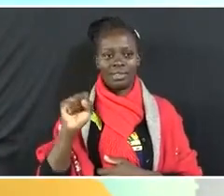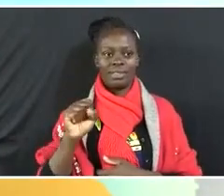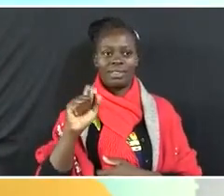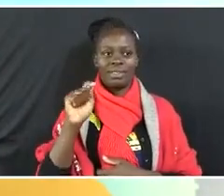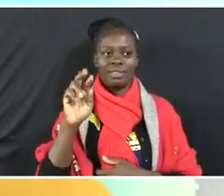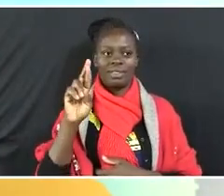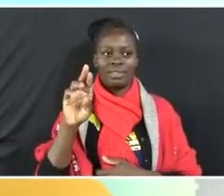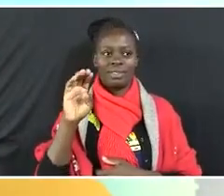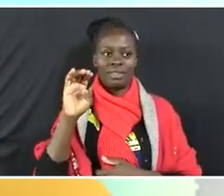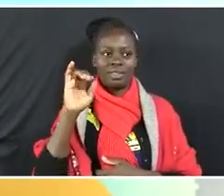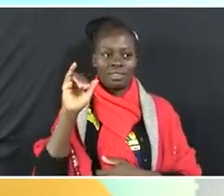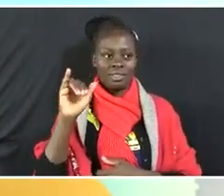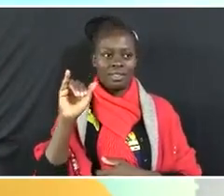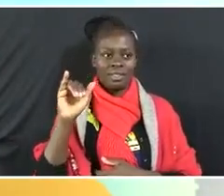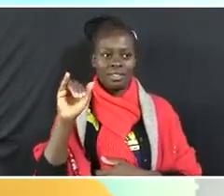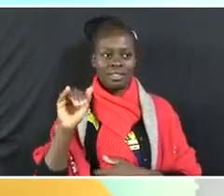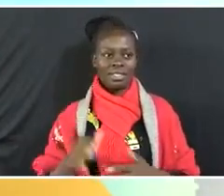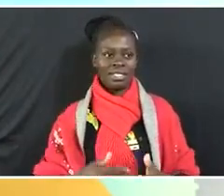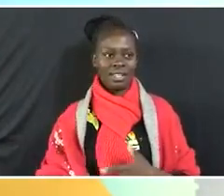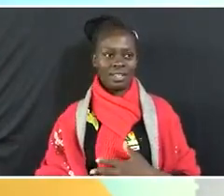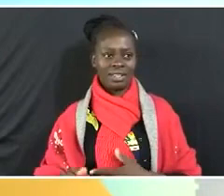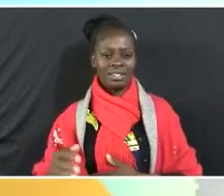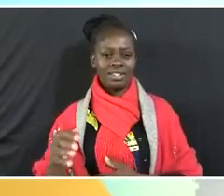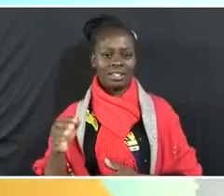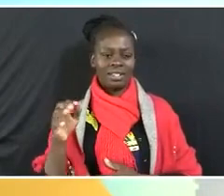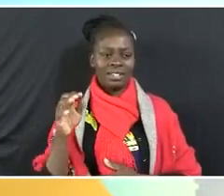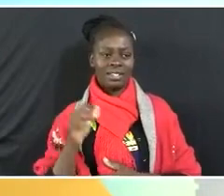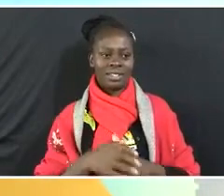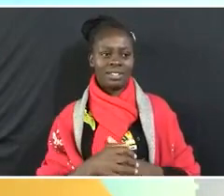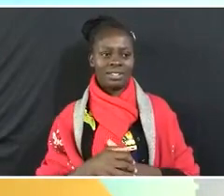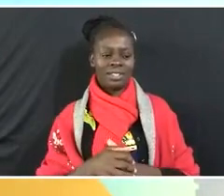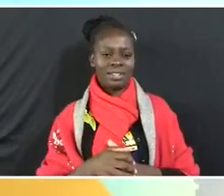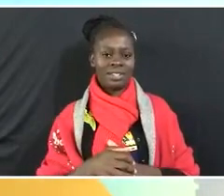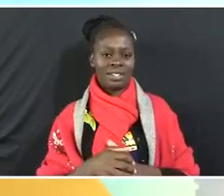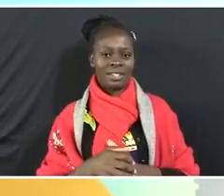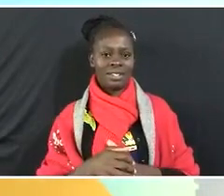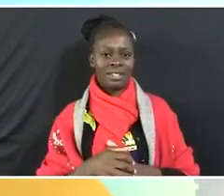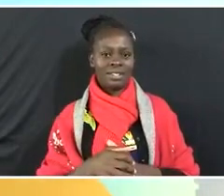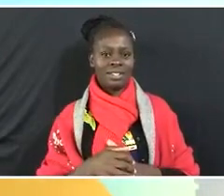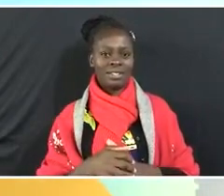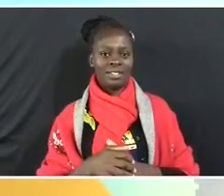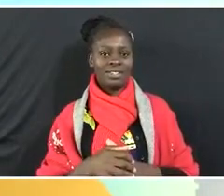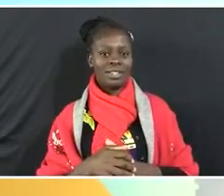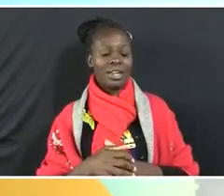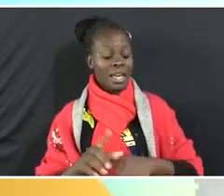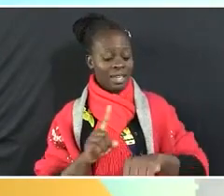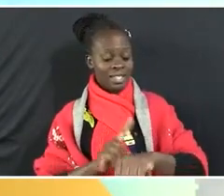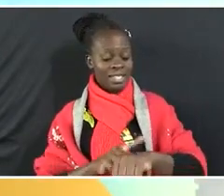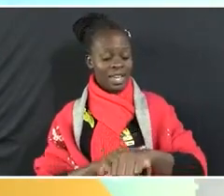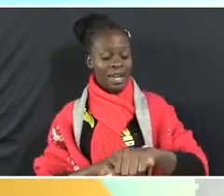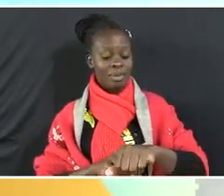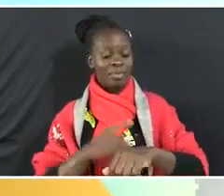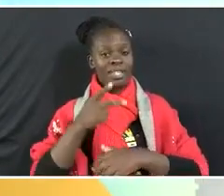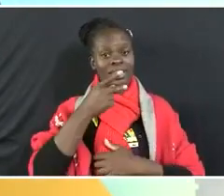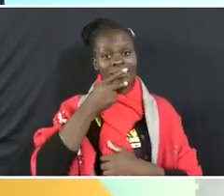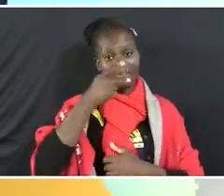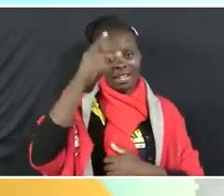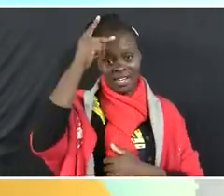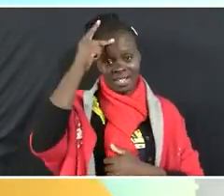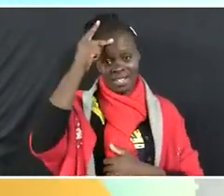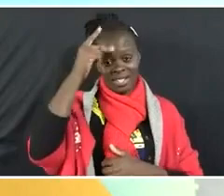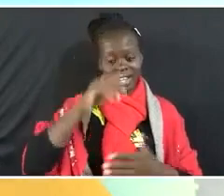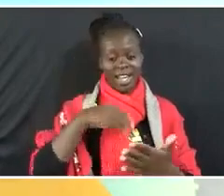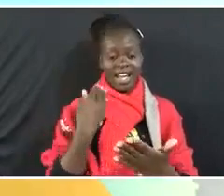some effervescent. Some parents behave like sodium when they land. They appear in the house and everything is